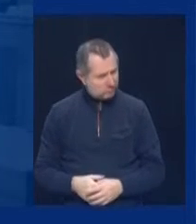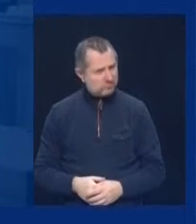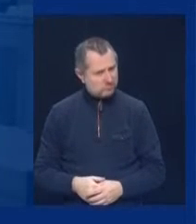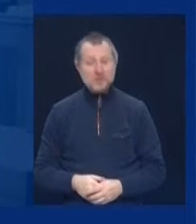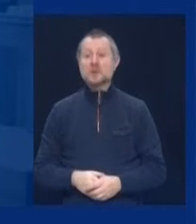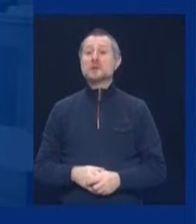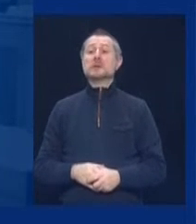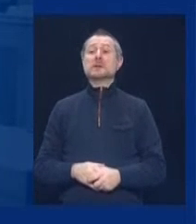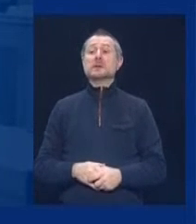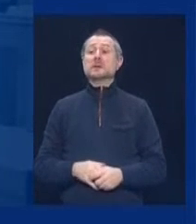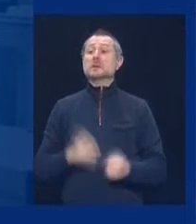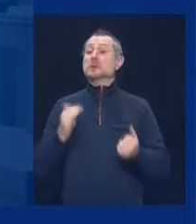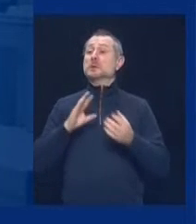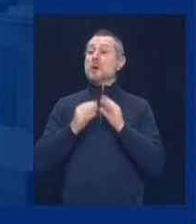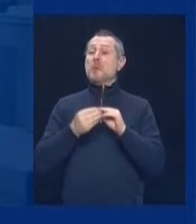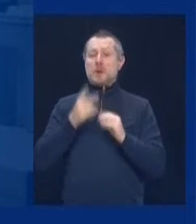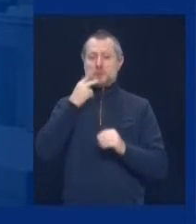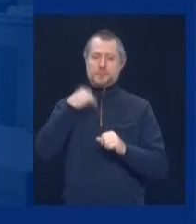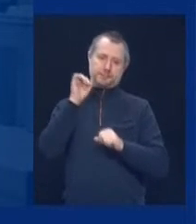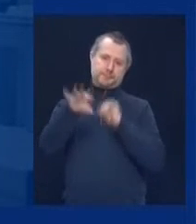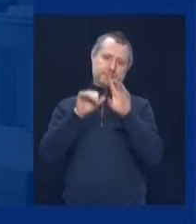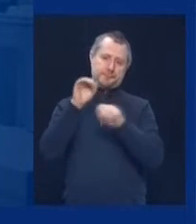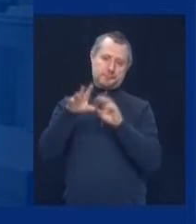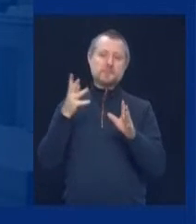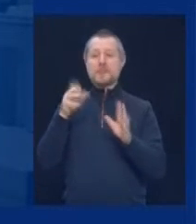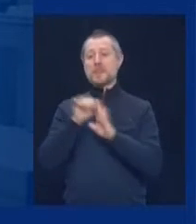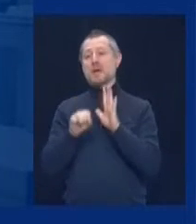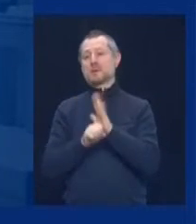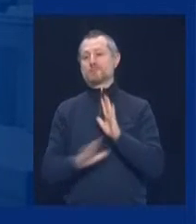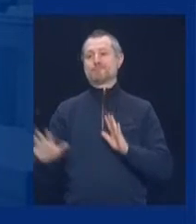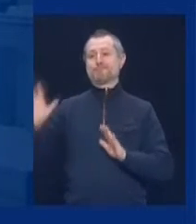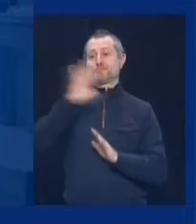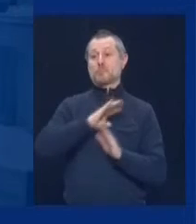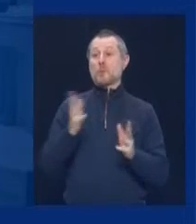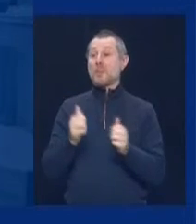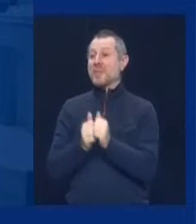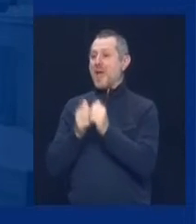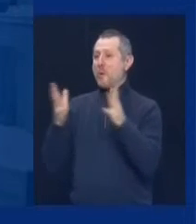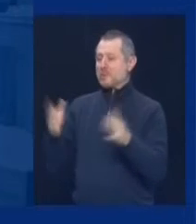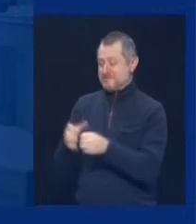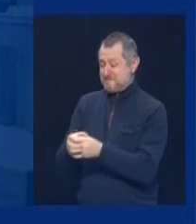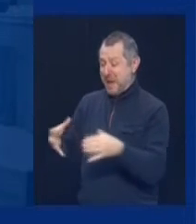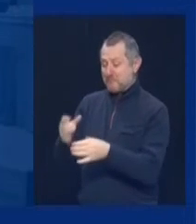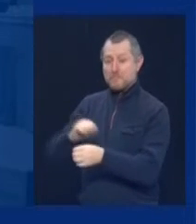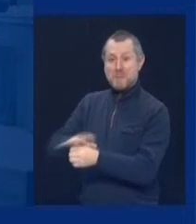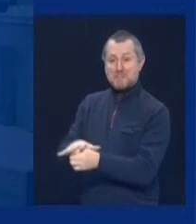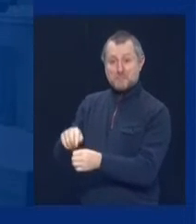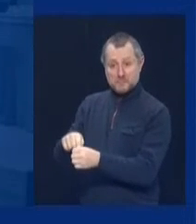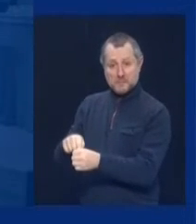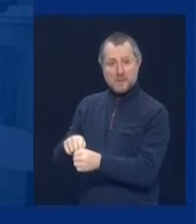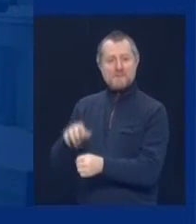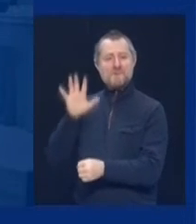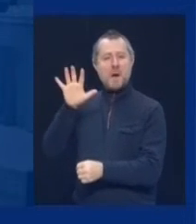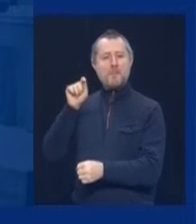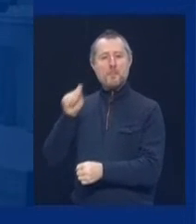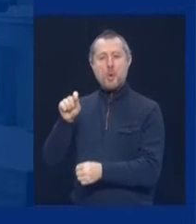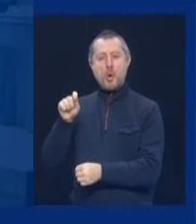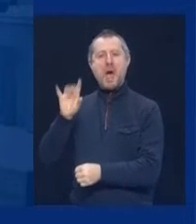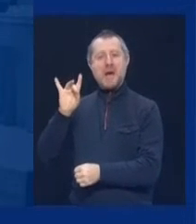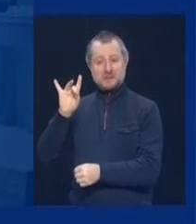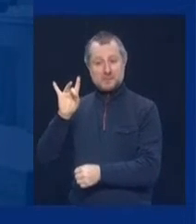Here are the numbers for today. Statewide positivity without microclusters, 5.8. With